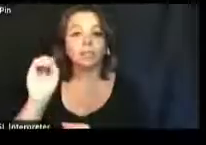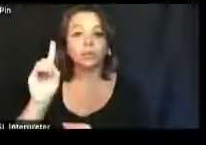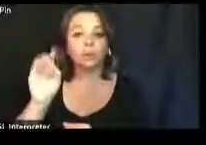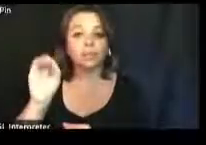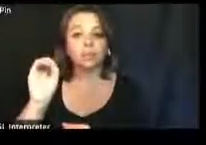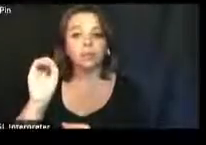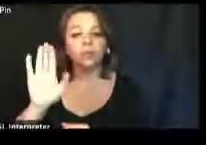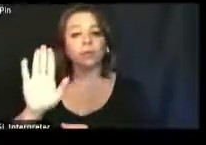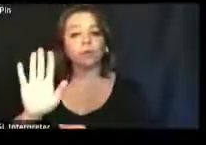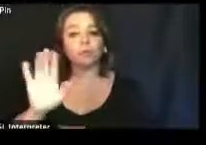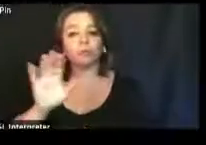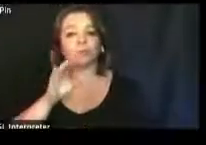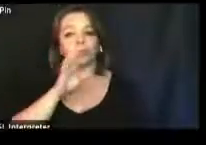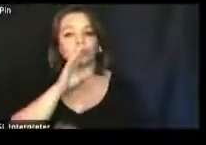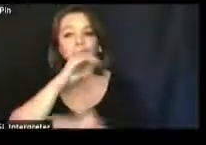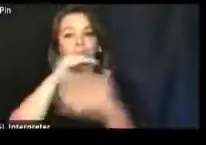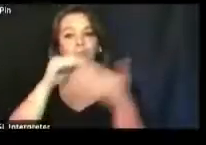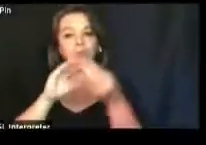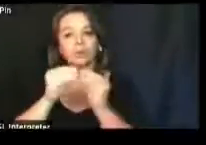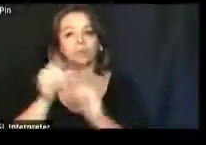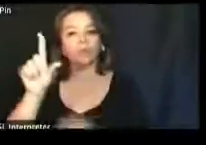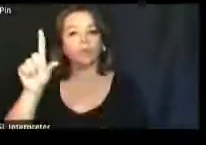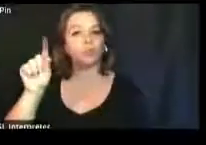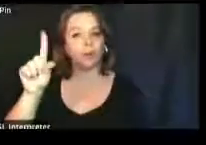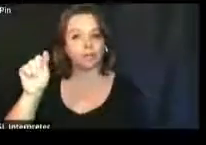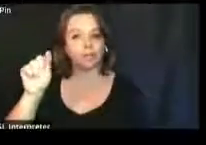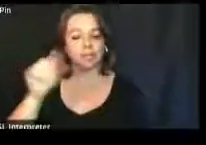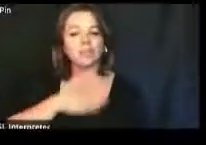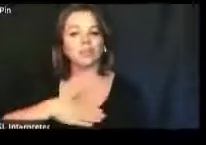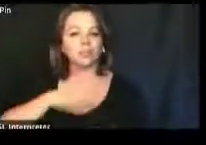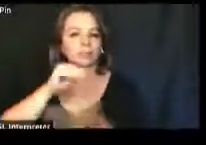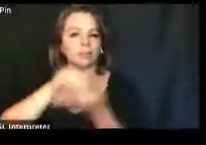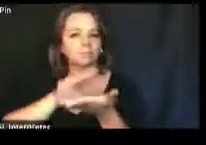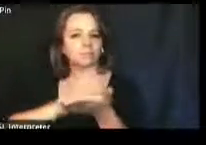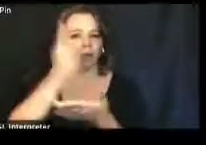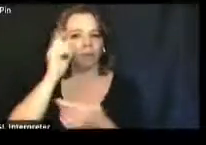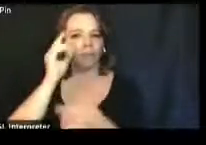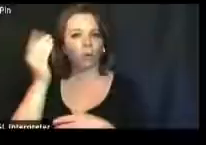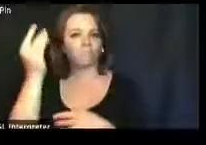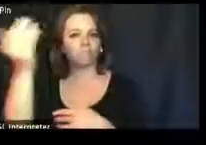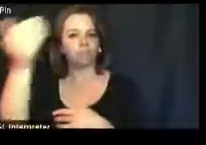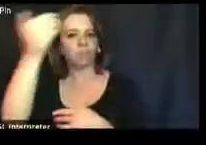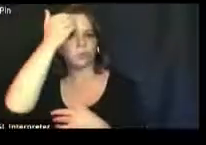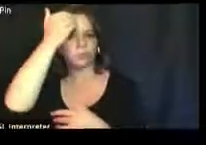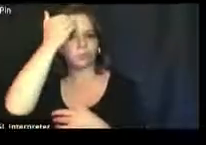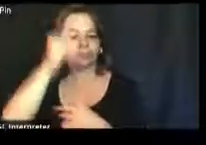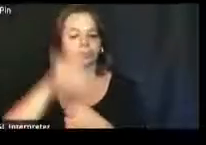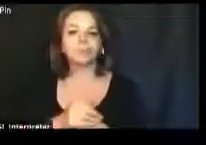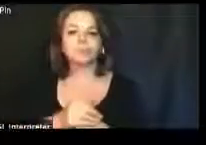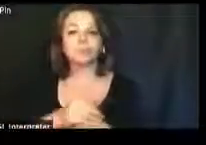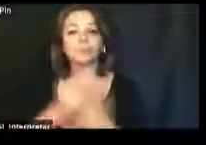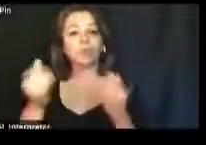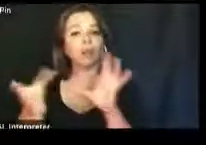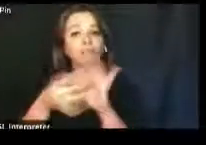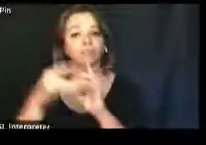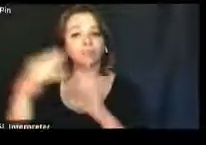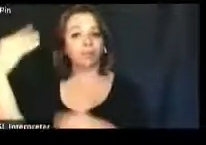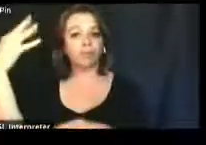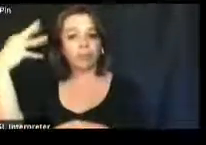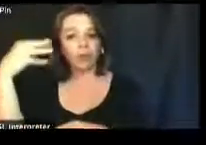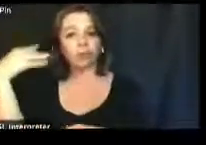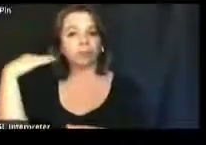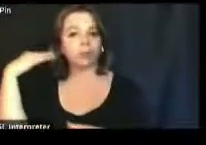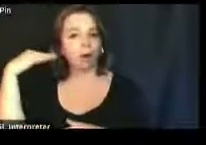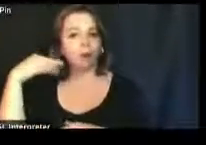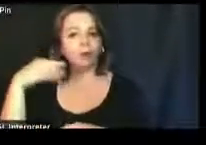Your speaker order number is number 20. If you will please make note of that for future reference. You can now enable your audio and video in the lower left corner of your screen.